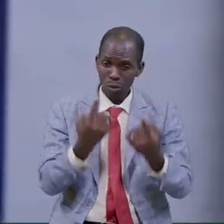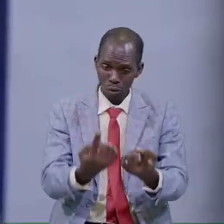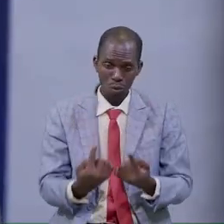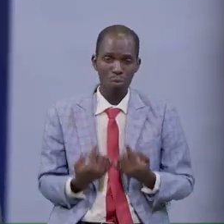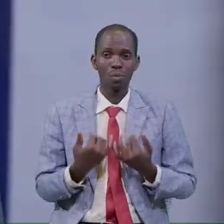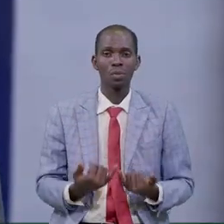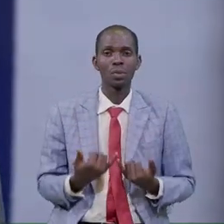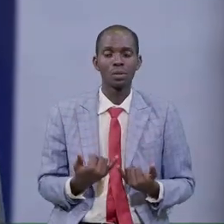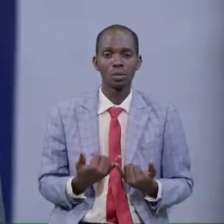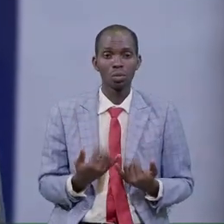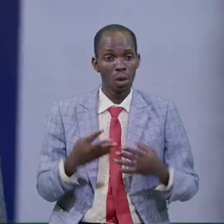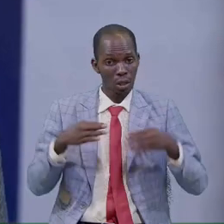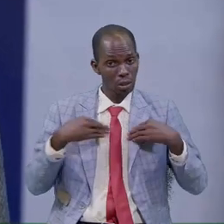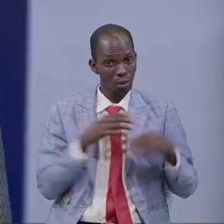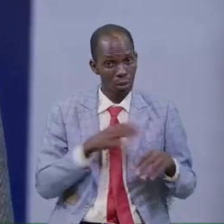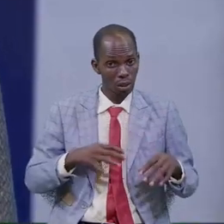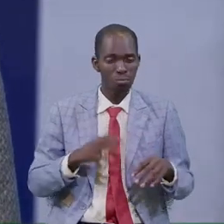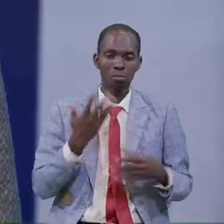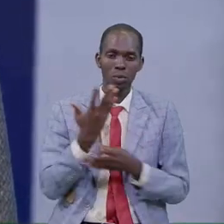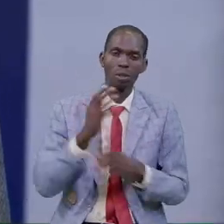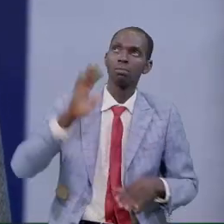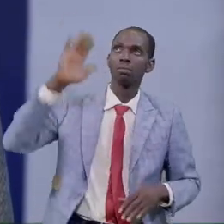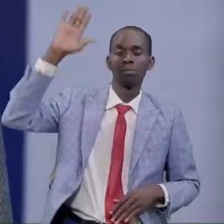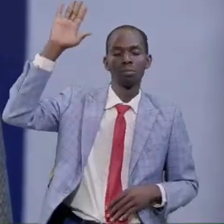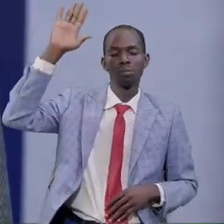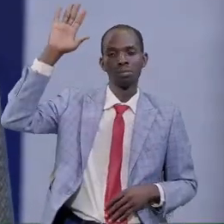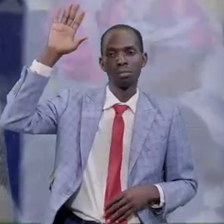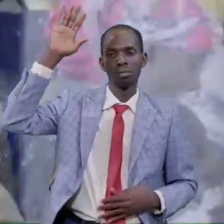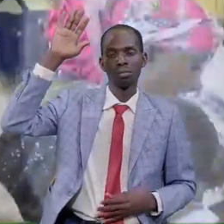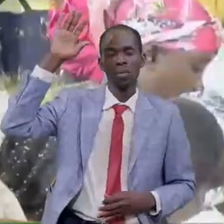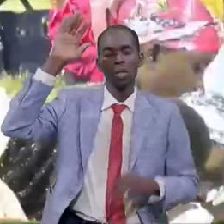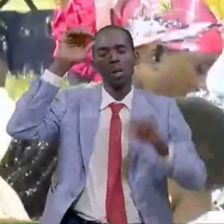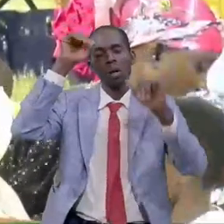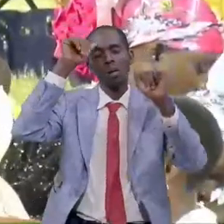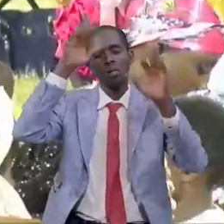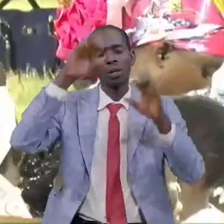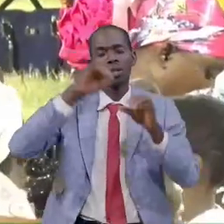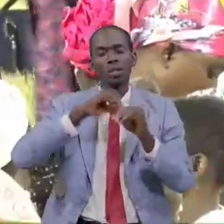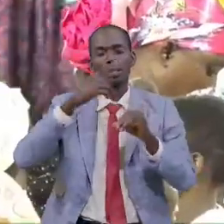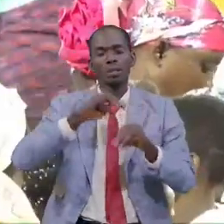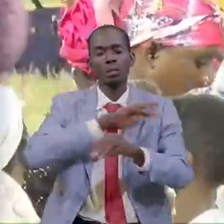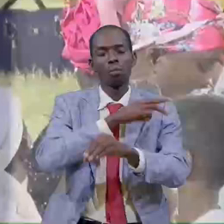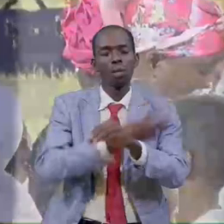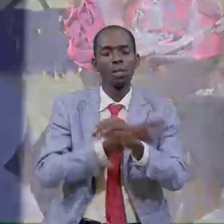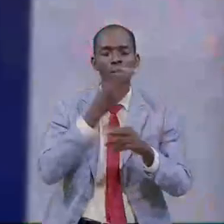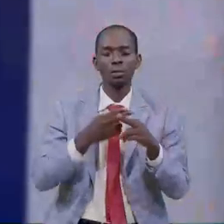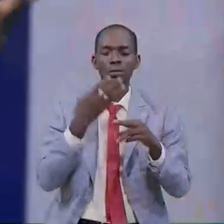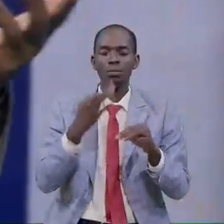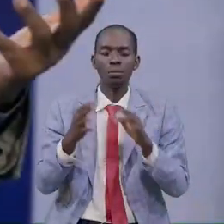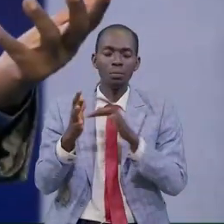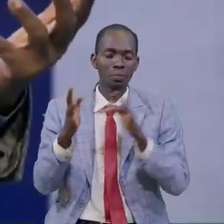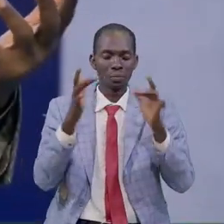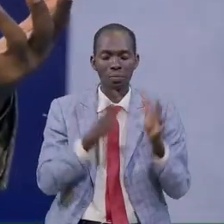and pray la with là, you. Je prie avec vous Father, in the mighty Père, name of Jesus. Puissant de Jésus, I thank you